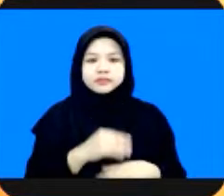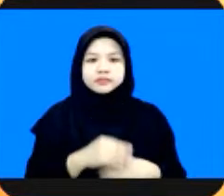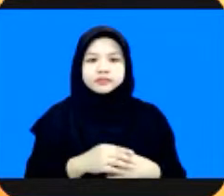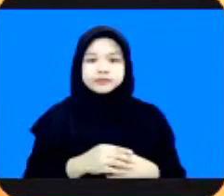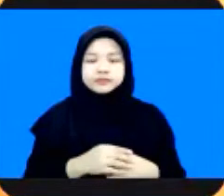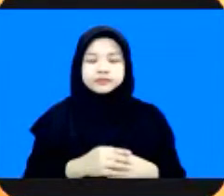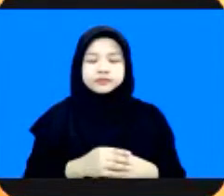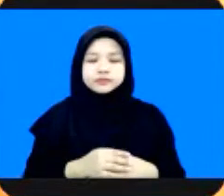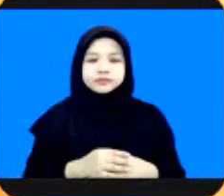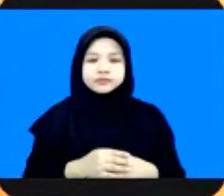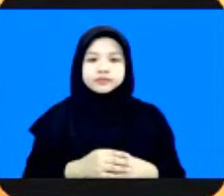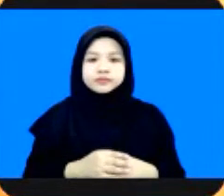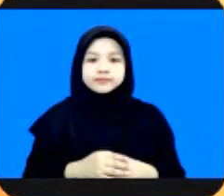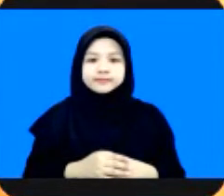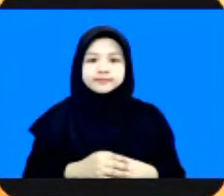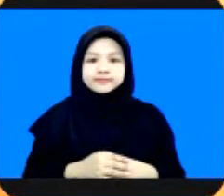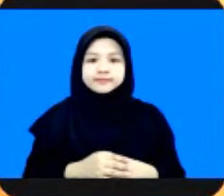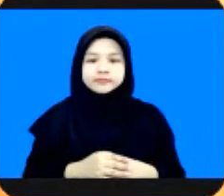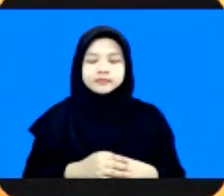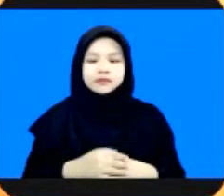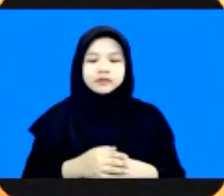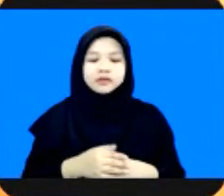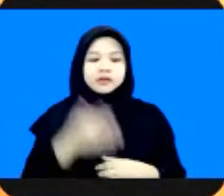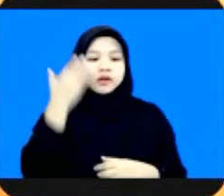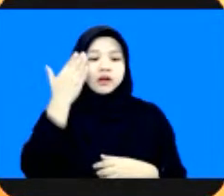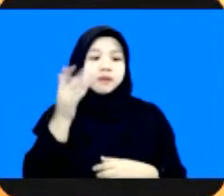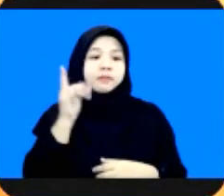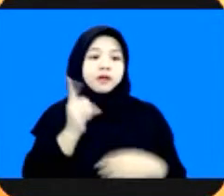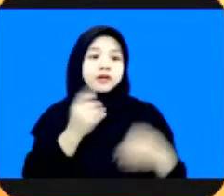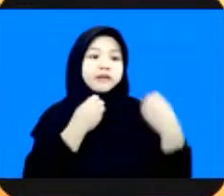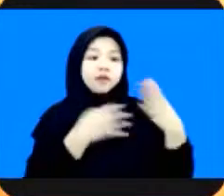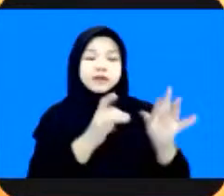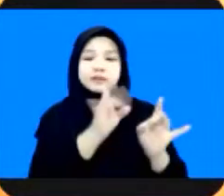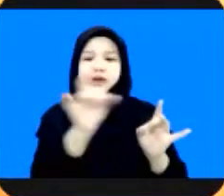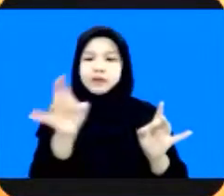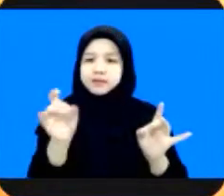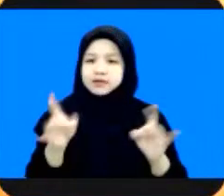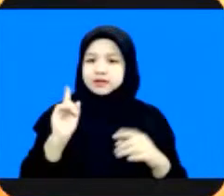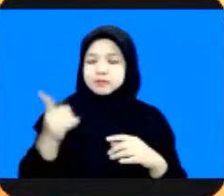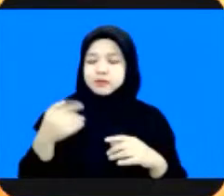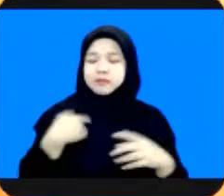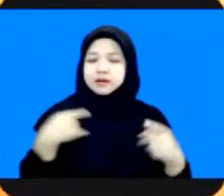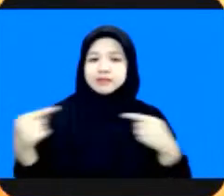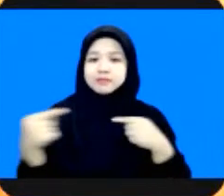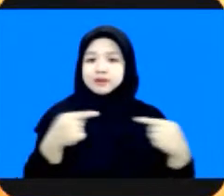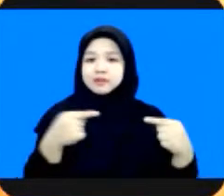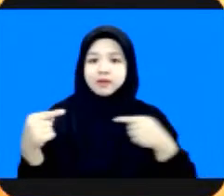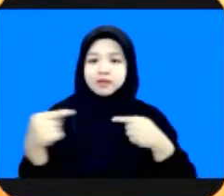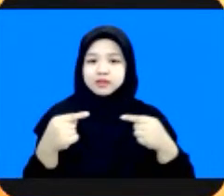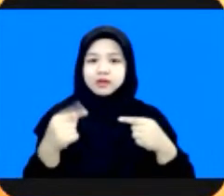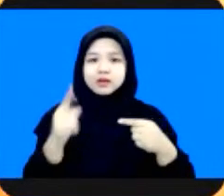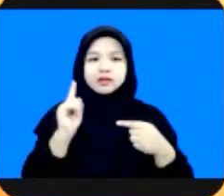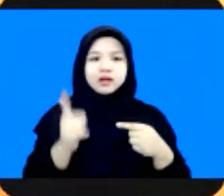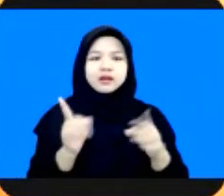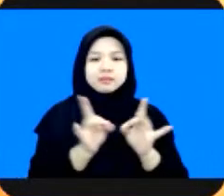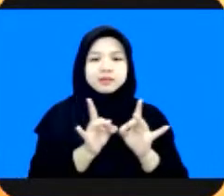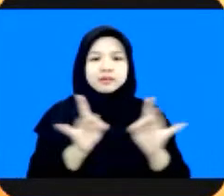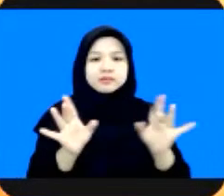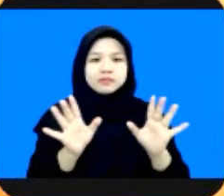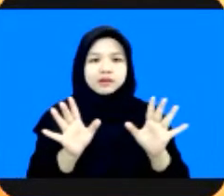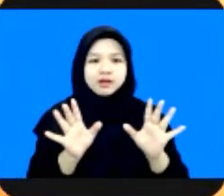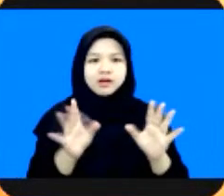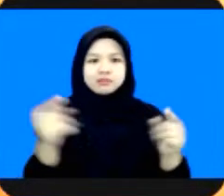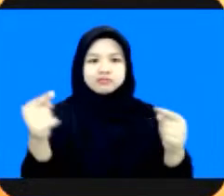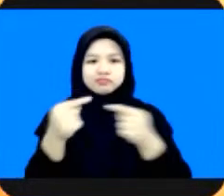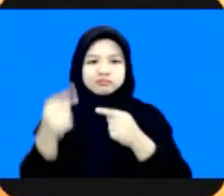there is a debate. The reason whether masks are good for people or not was the reason that was